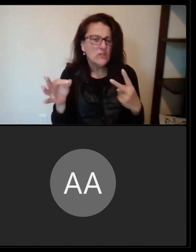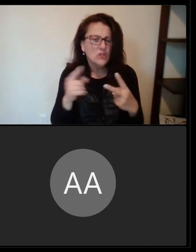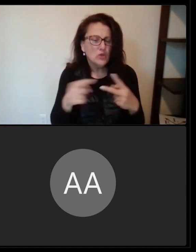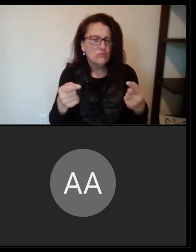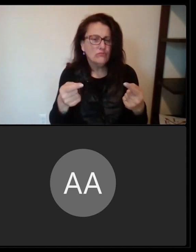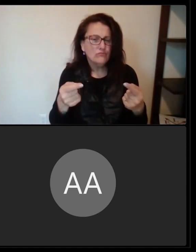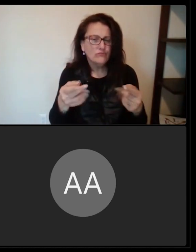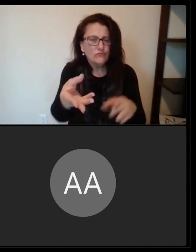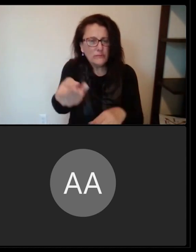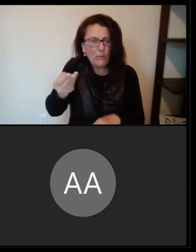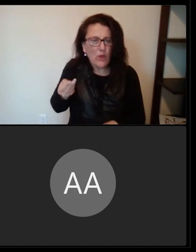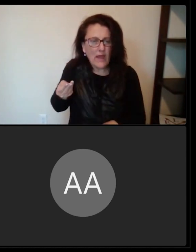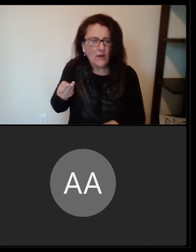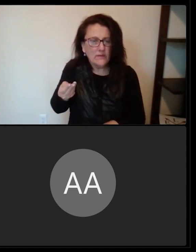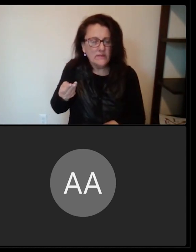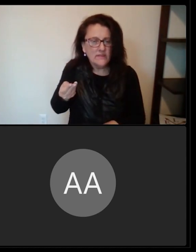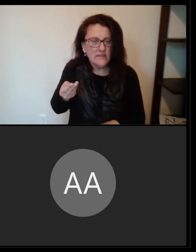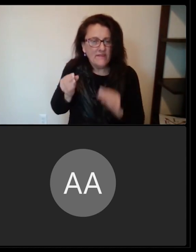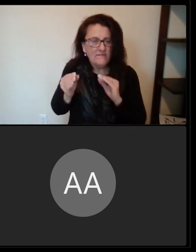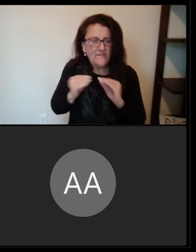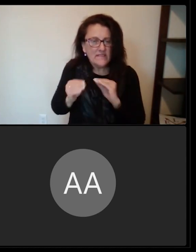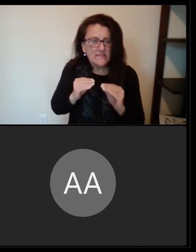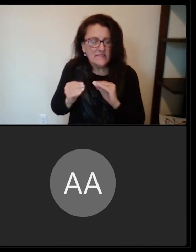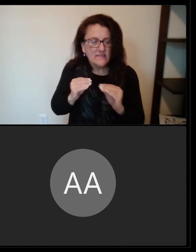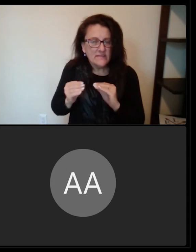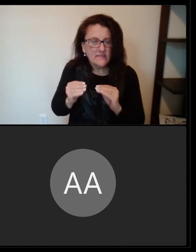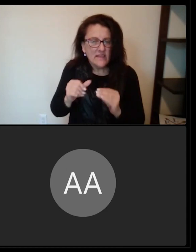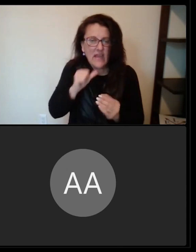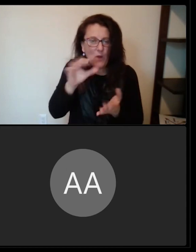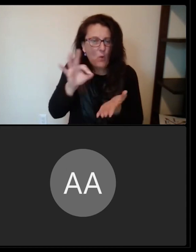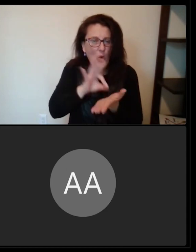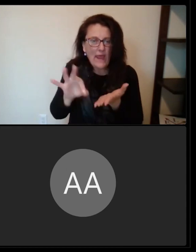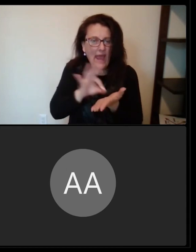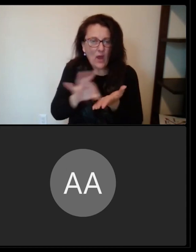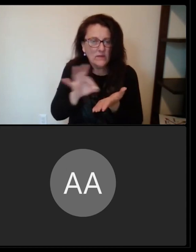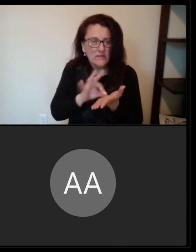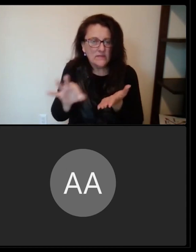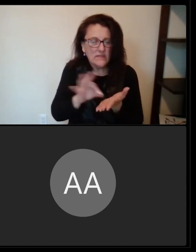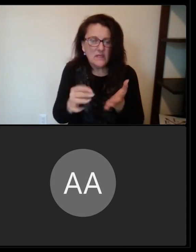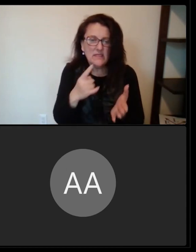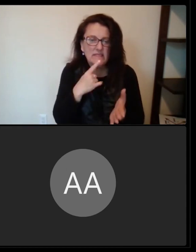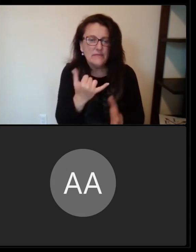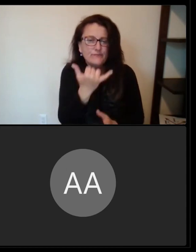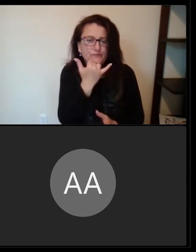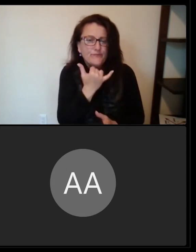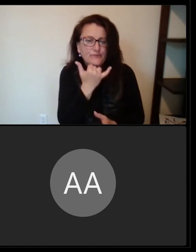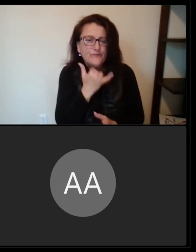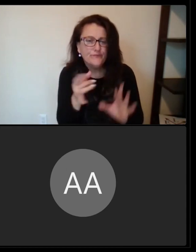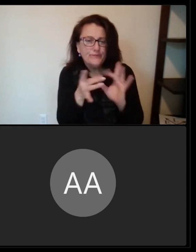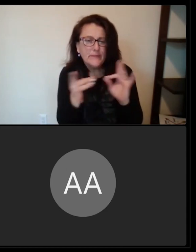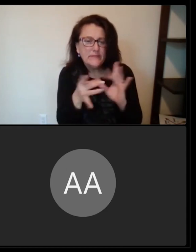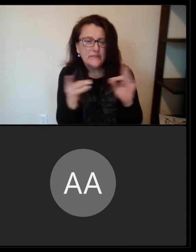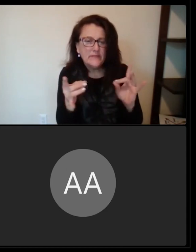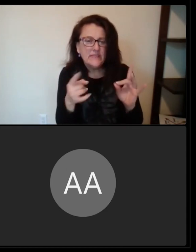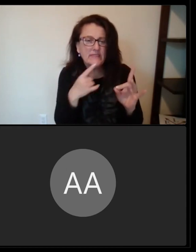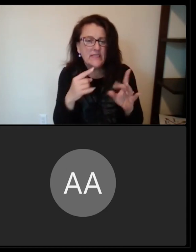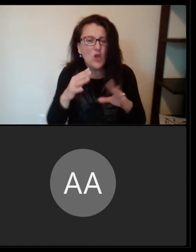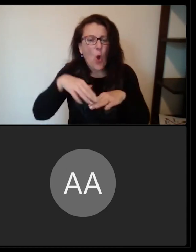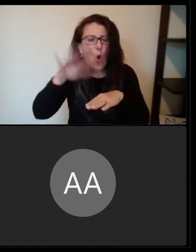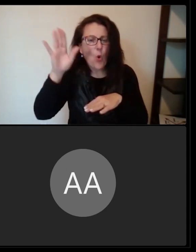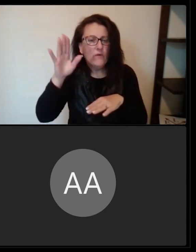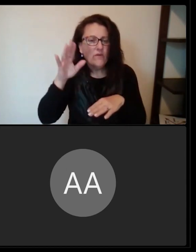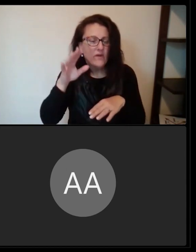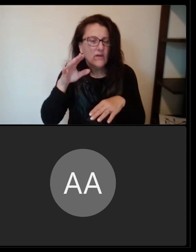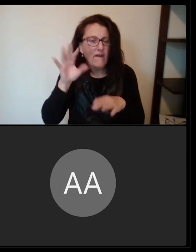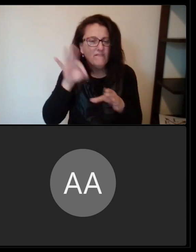have the option to submit the ballot. It simply will not count either of those votes. It will say this contest had an overvote.